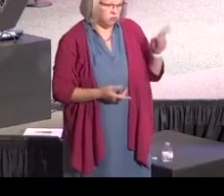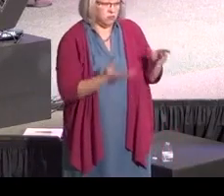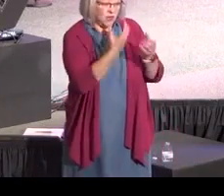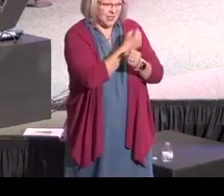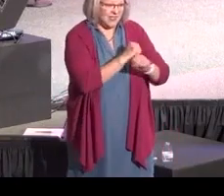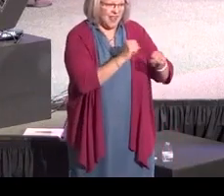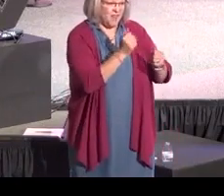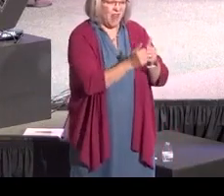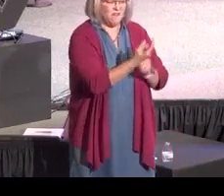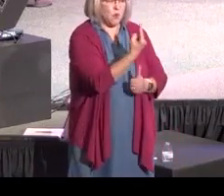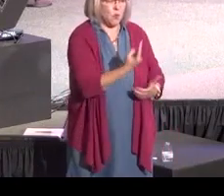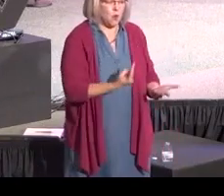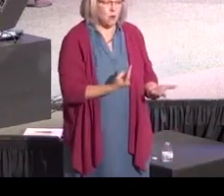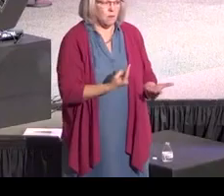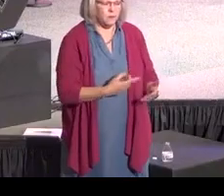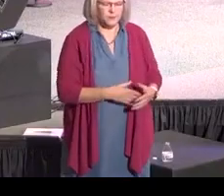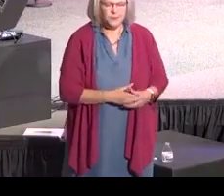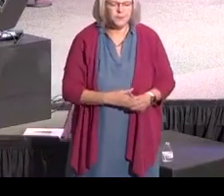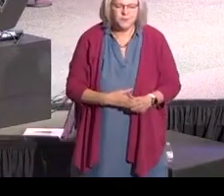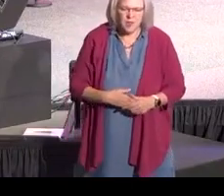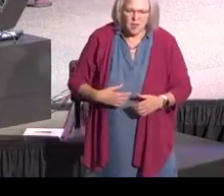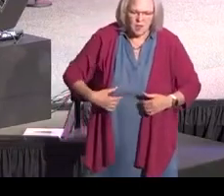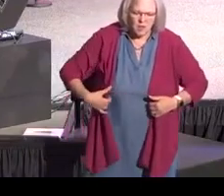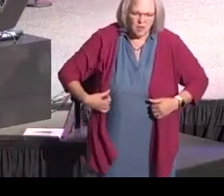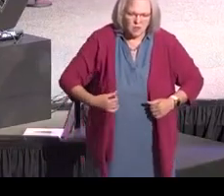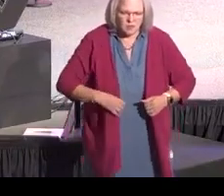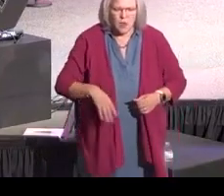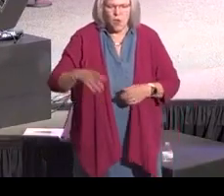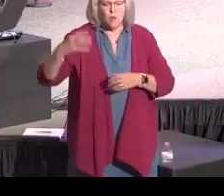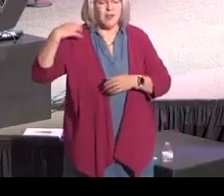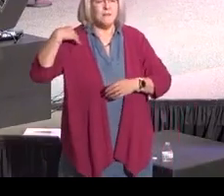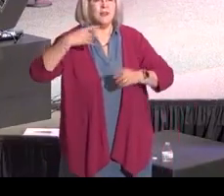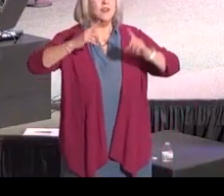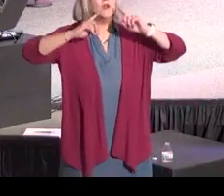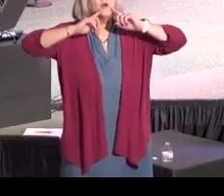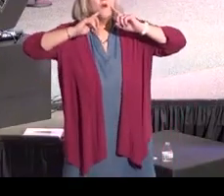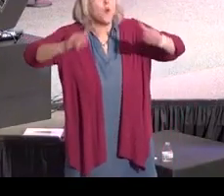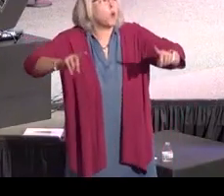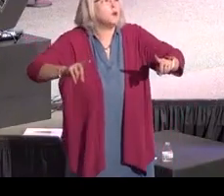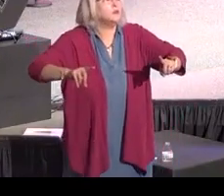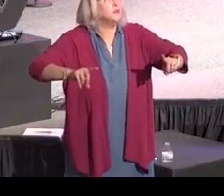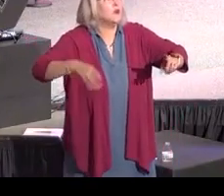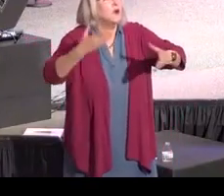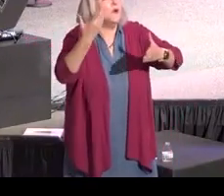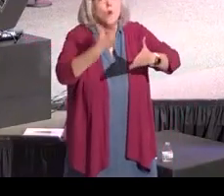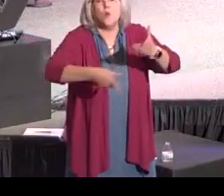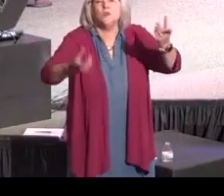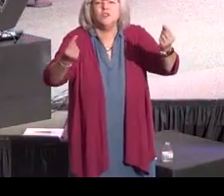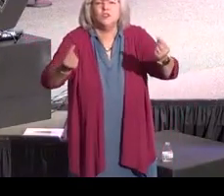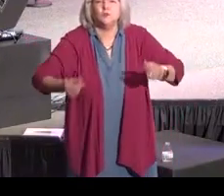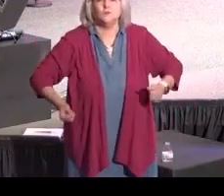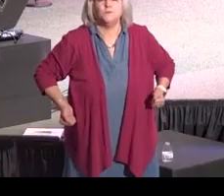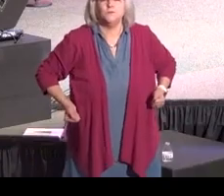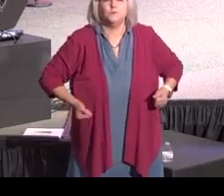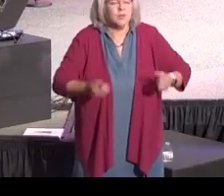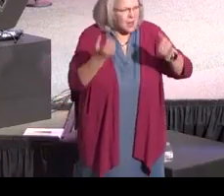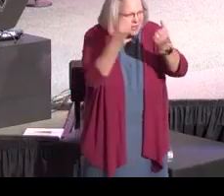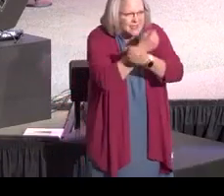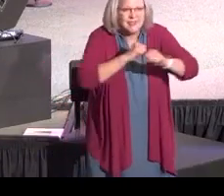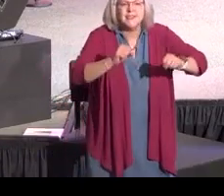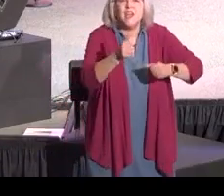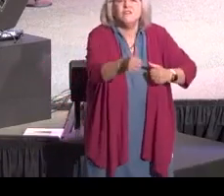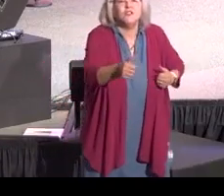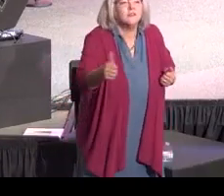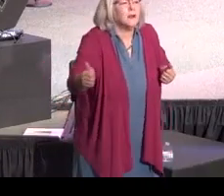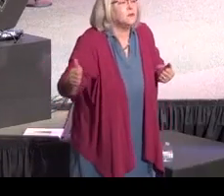ordered those who could not swim to jump overboard first and those who could swim to jump overboard first and get to land, and